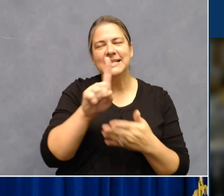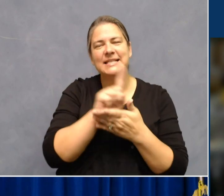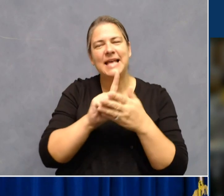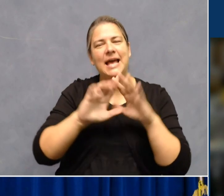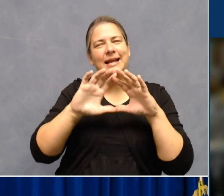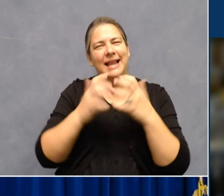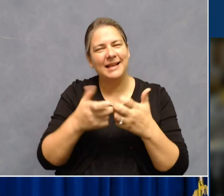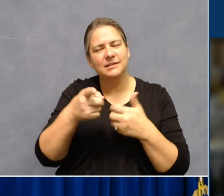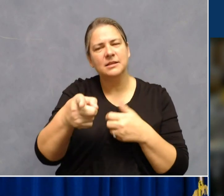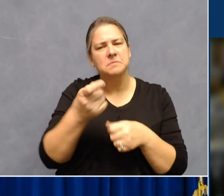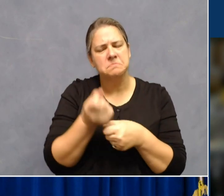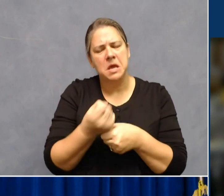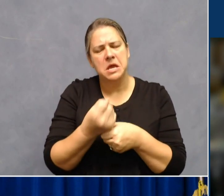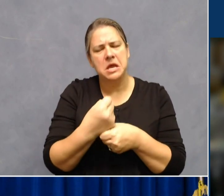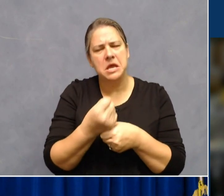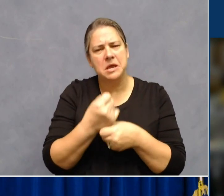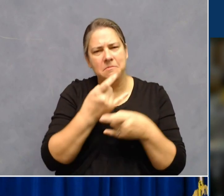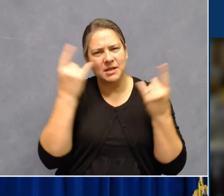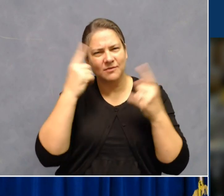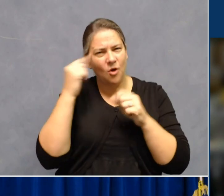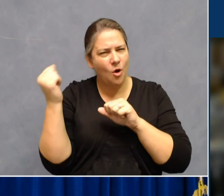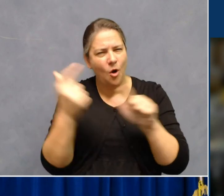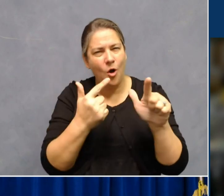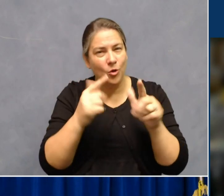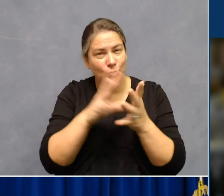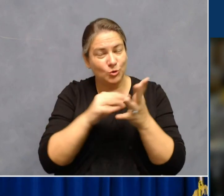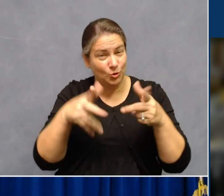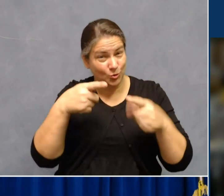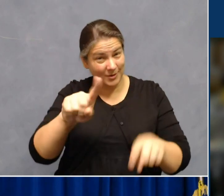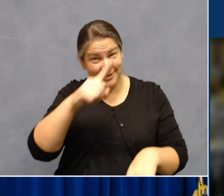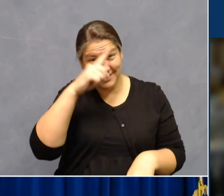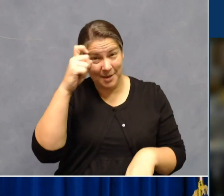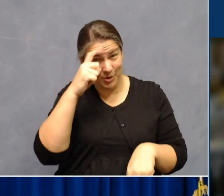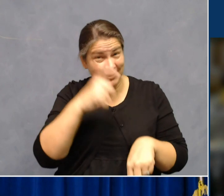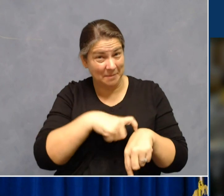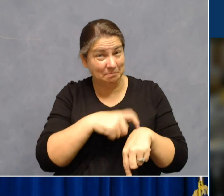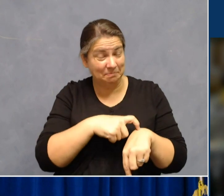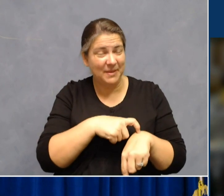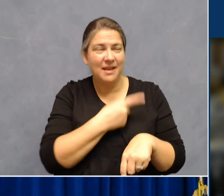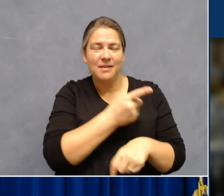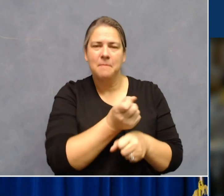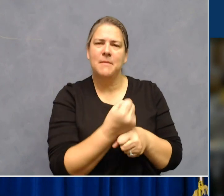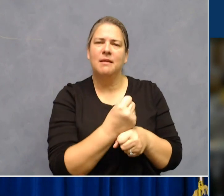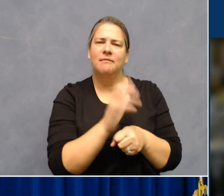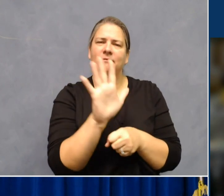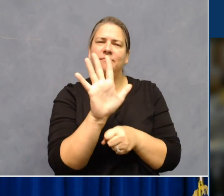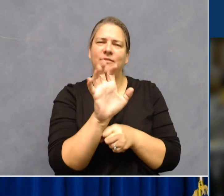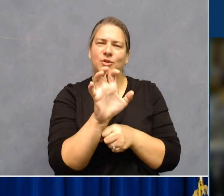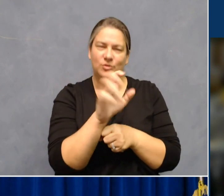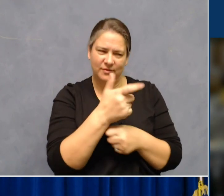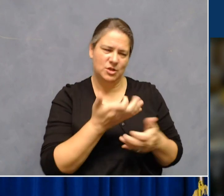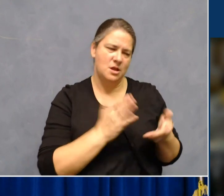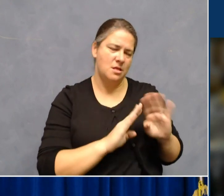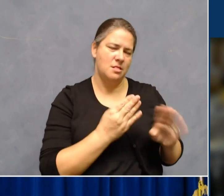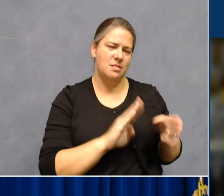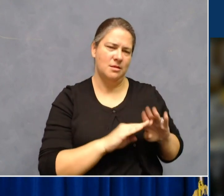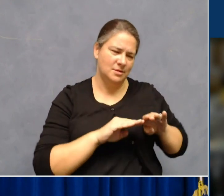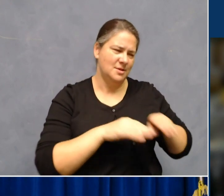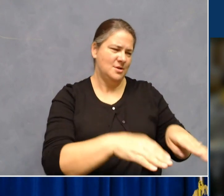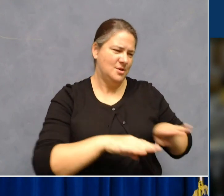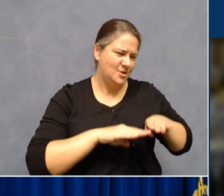all the school students. With 500 already made, they continue to cut, layer, fold, and sew to make sure that